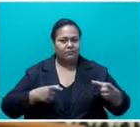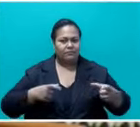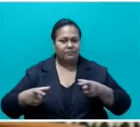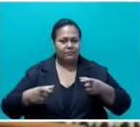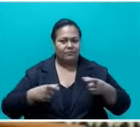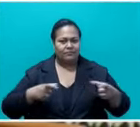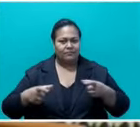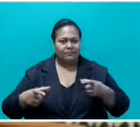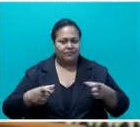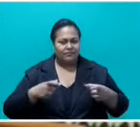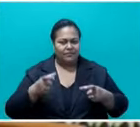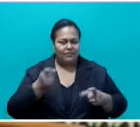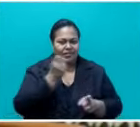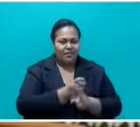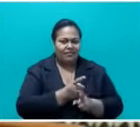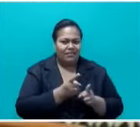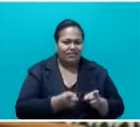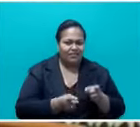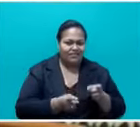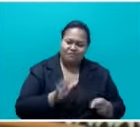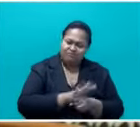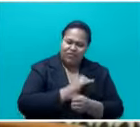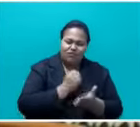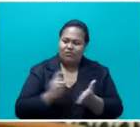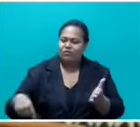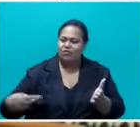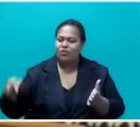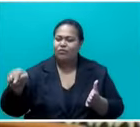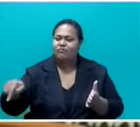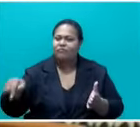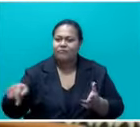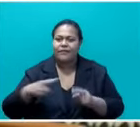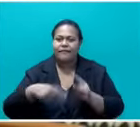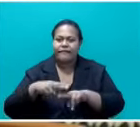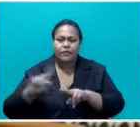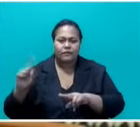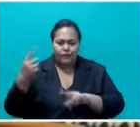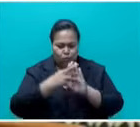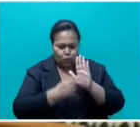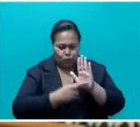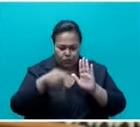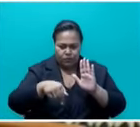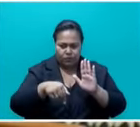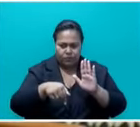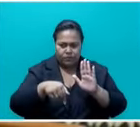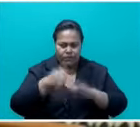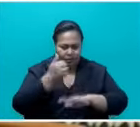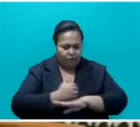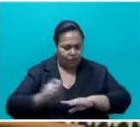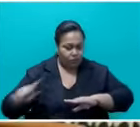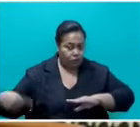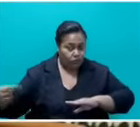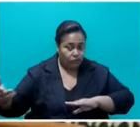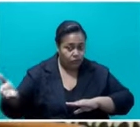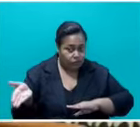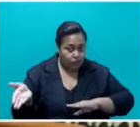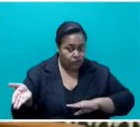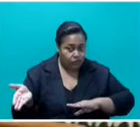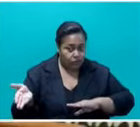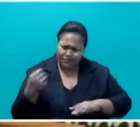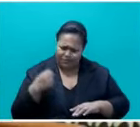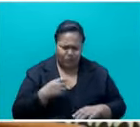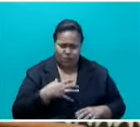ensure continuity of the Fiji First rule in this country. This is simply no other